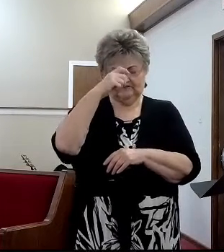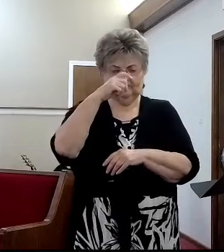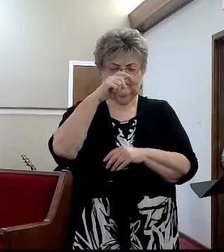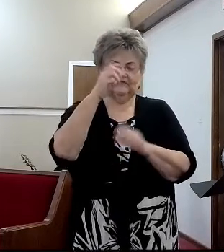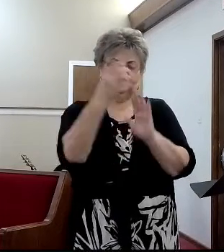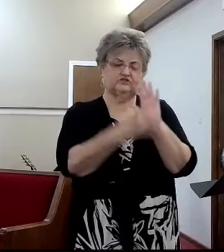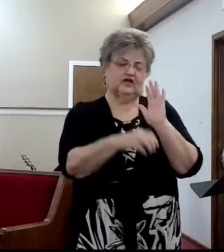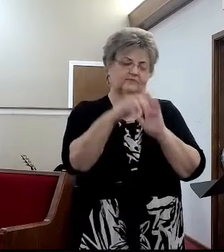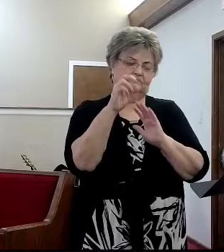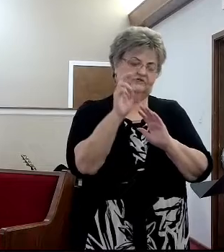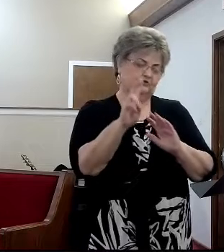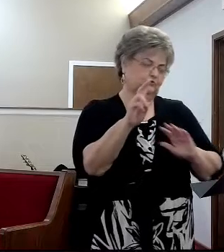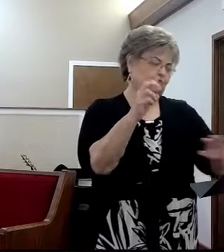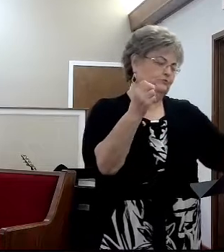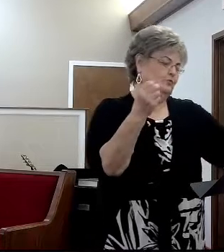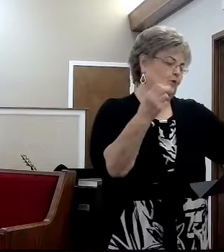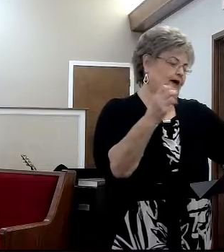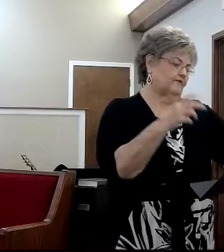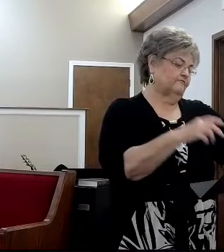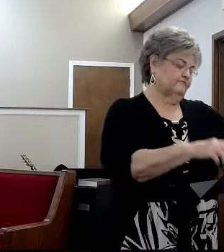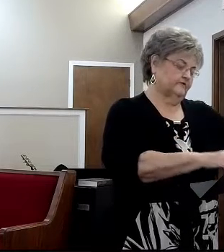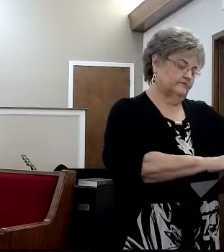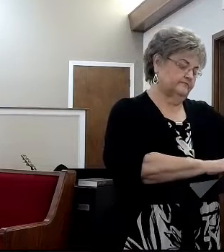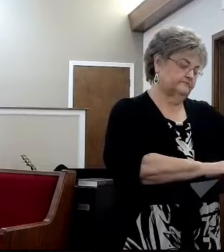Proverbs 2:12.